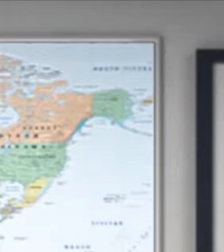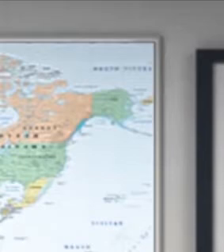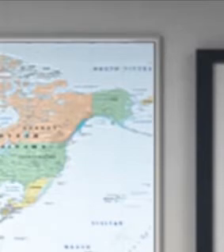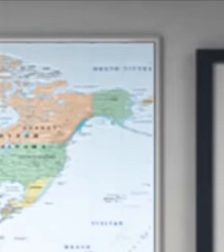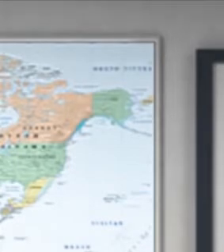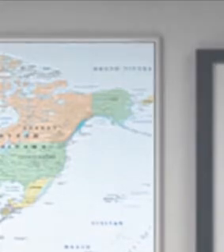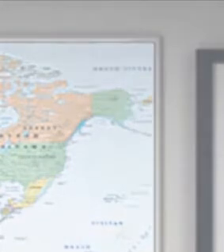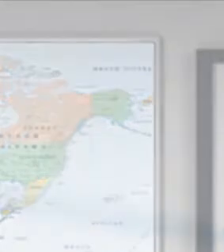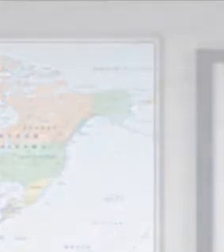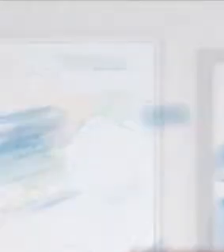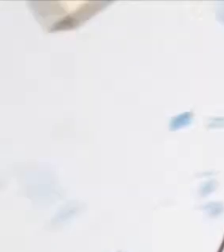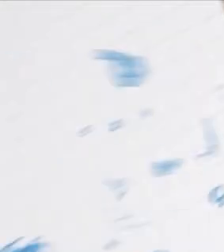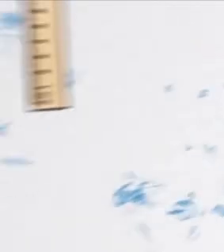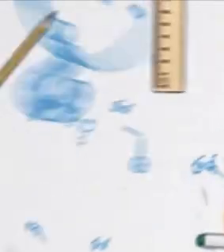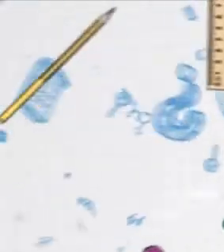bye!